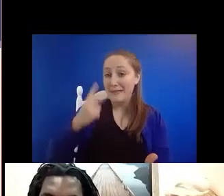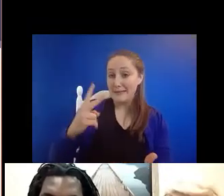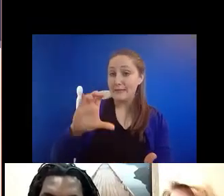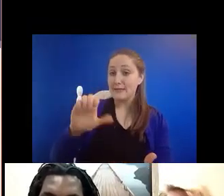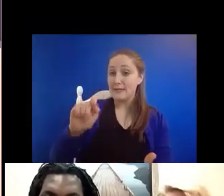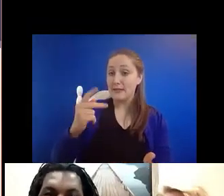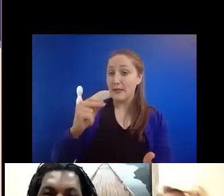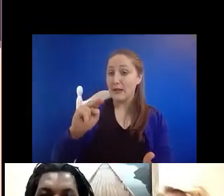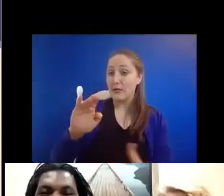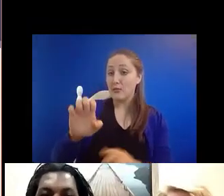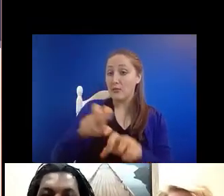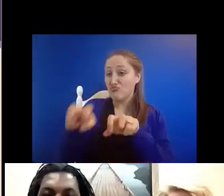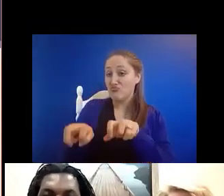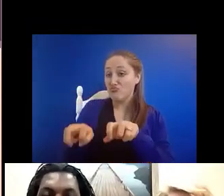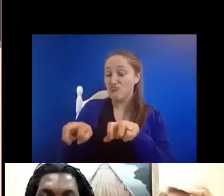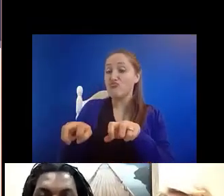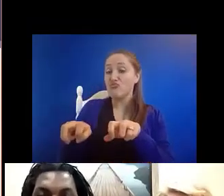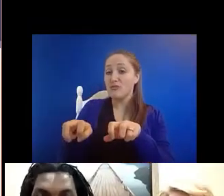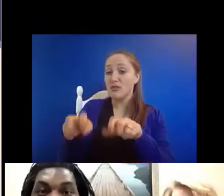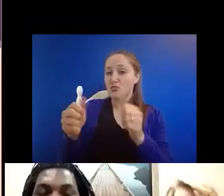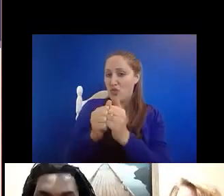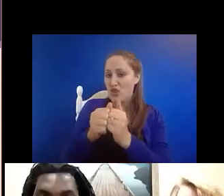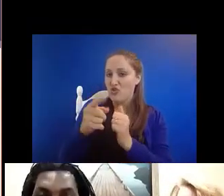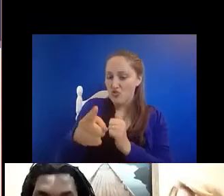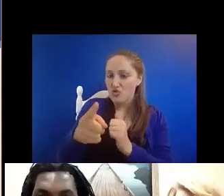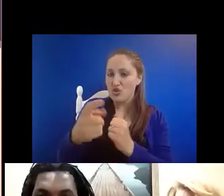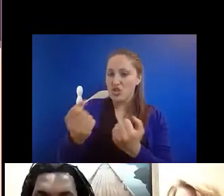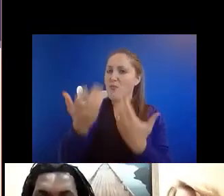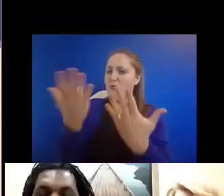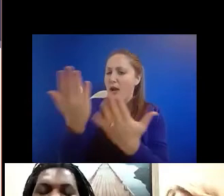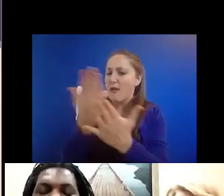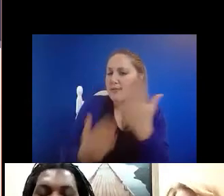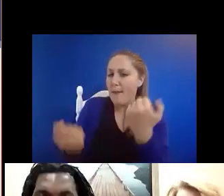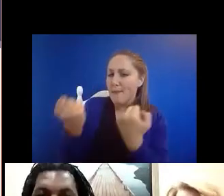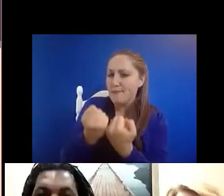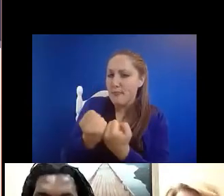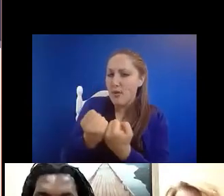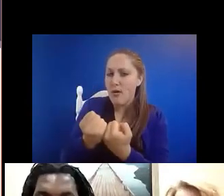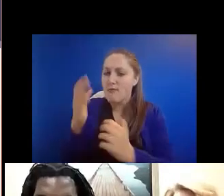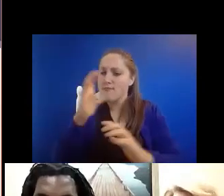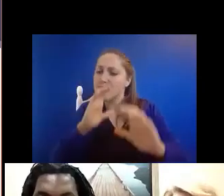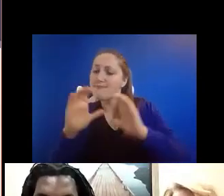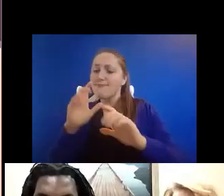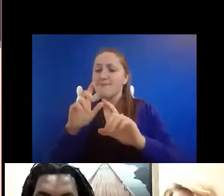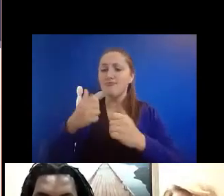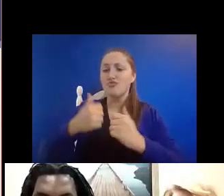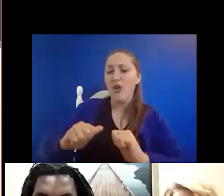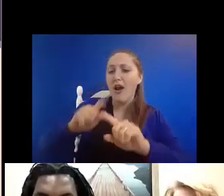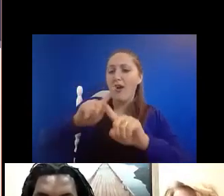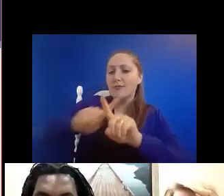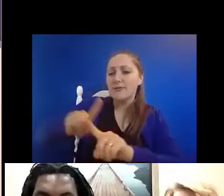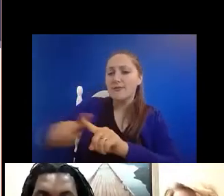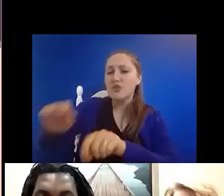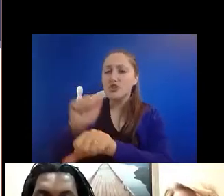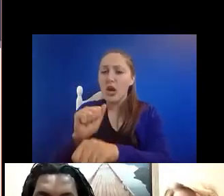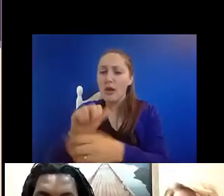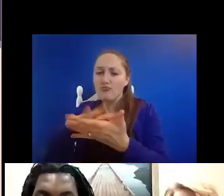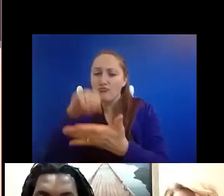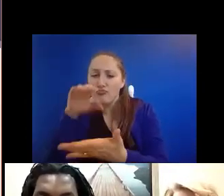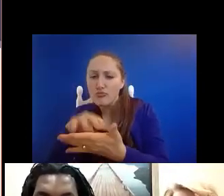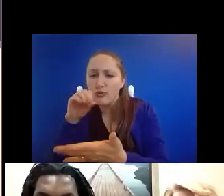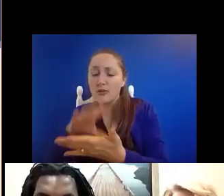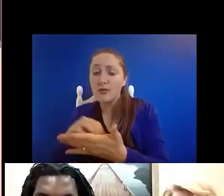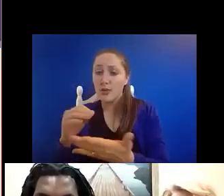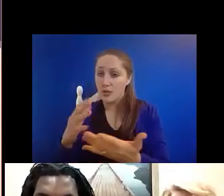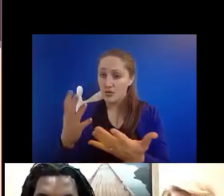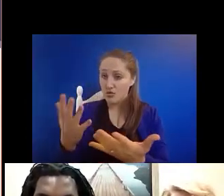with you, and Catherine was able to provide some support to help you explore and learn about jobs. Is there anything else you want to